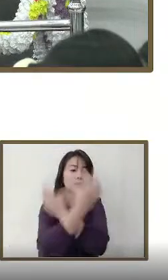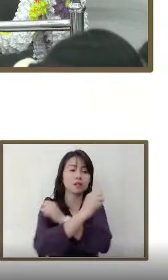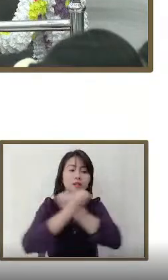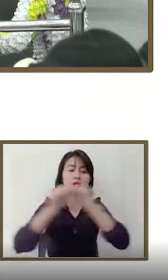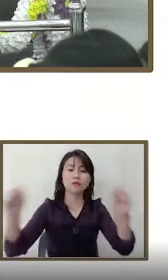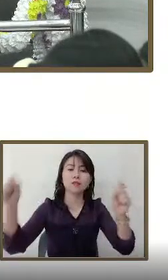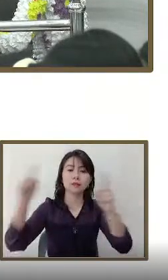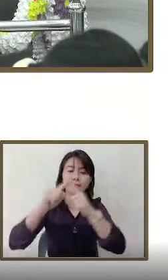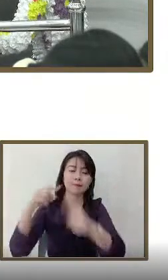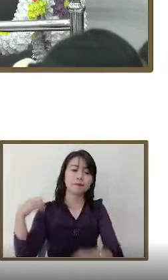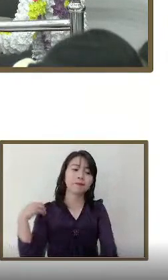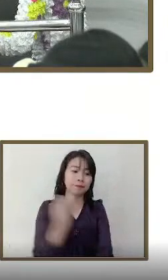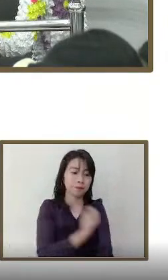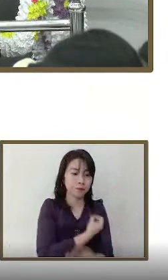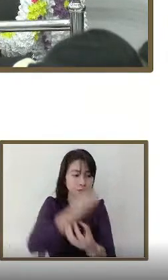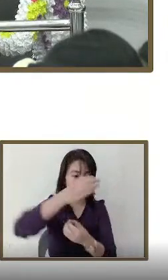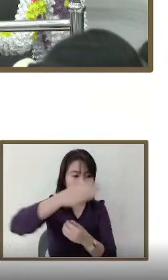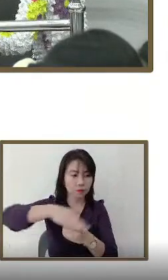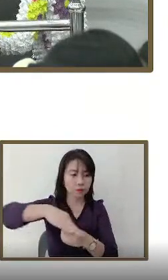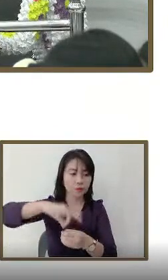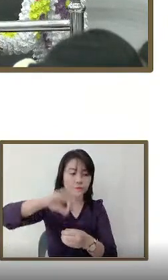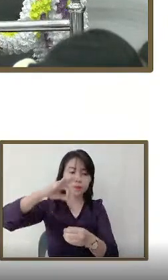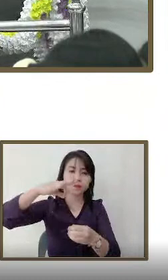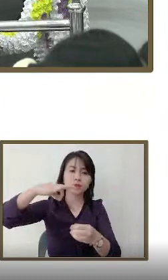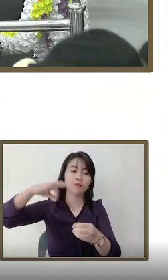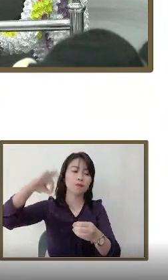of salvation to our